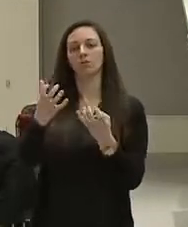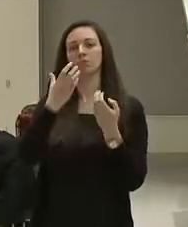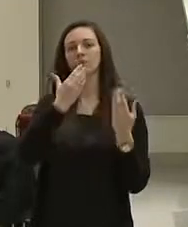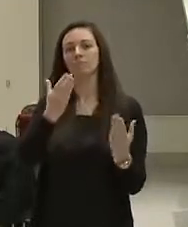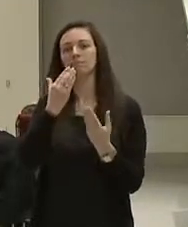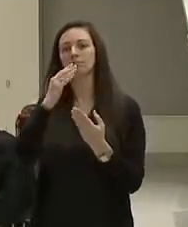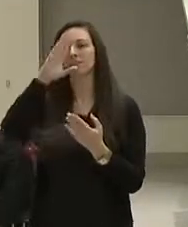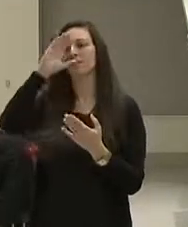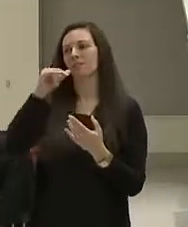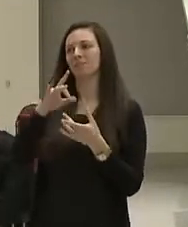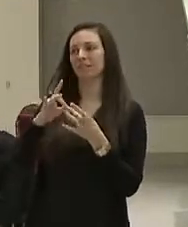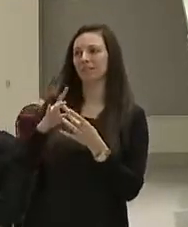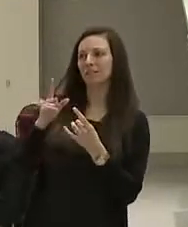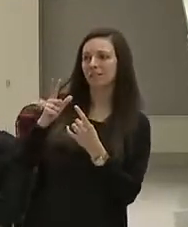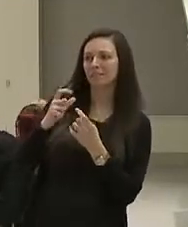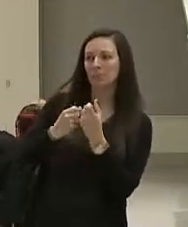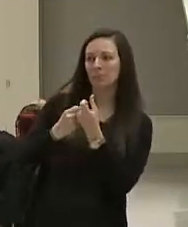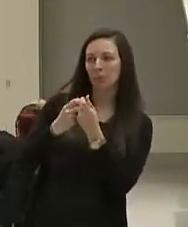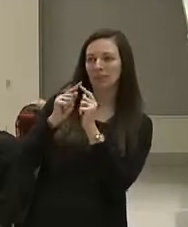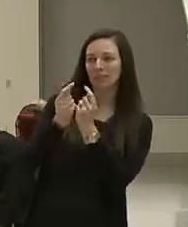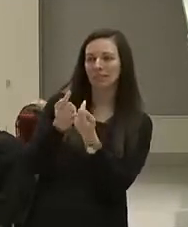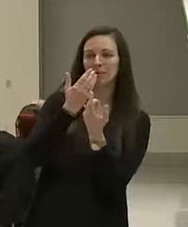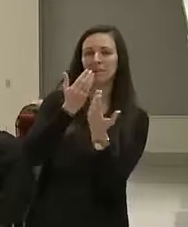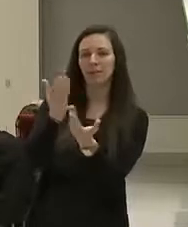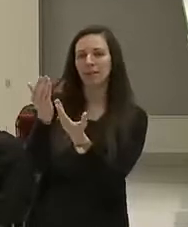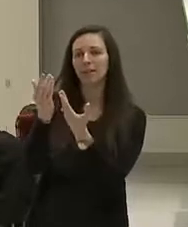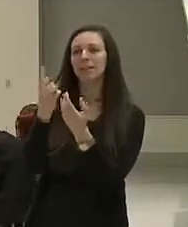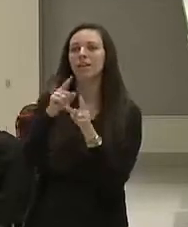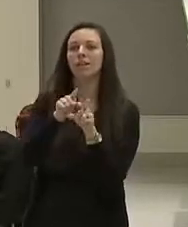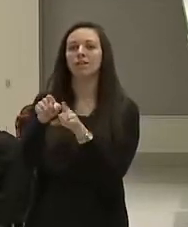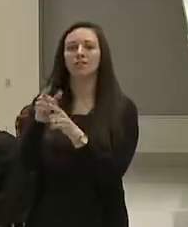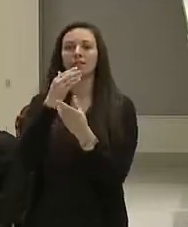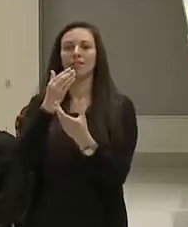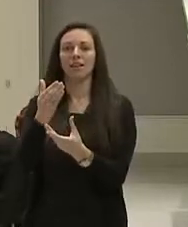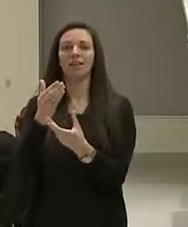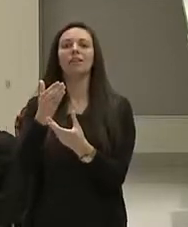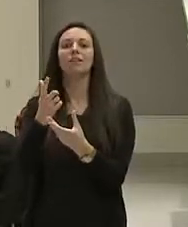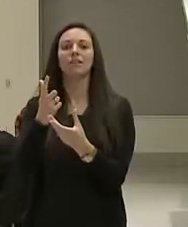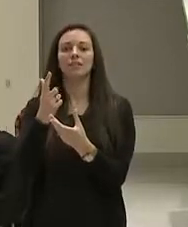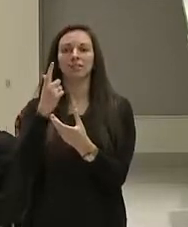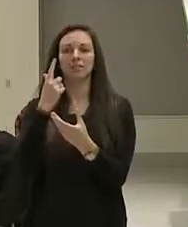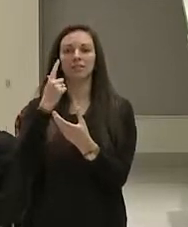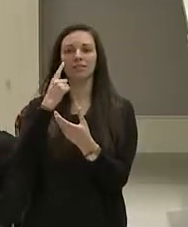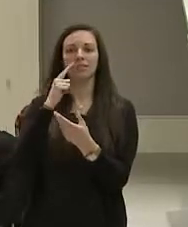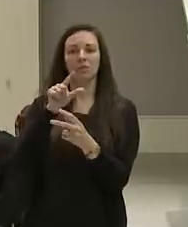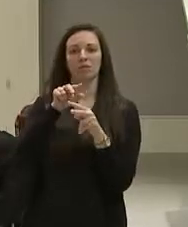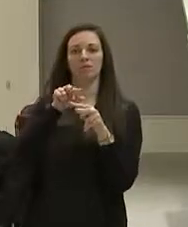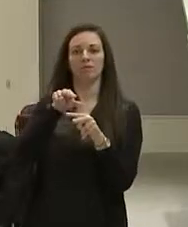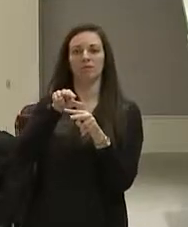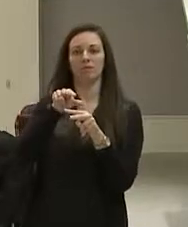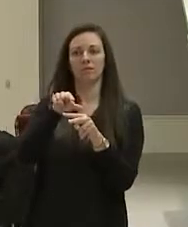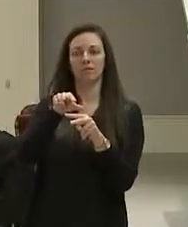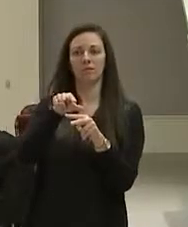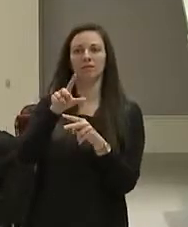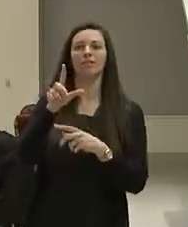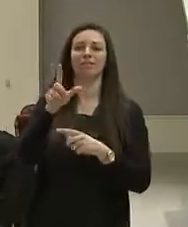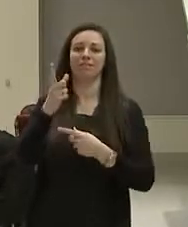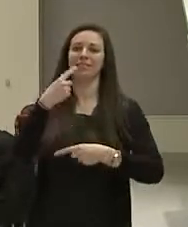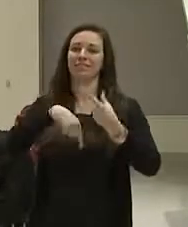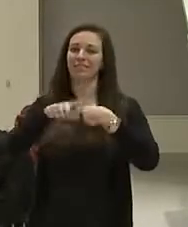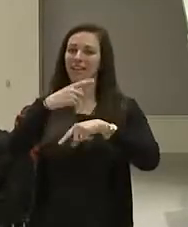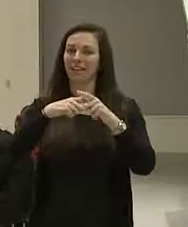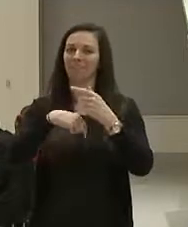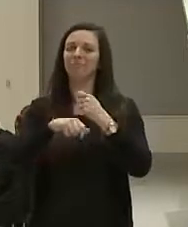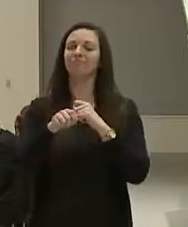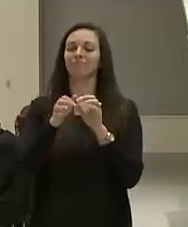support team, so thanks to the support team, and also thanks, I've been peeping and admiring the sign team, who have been